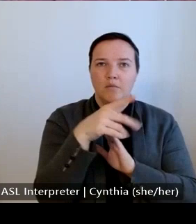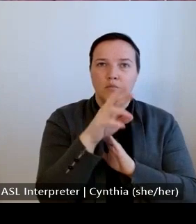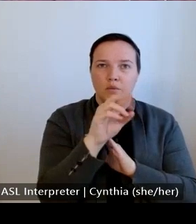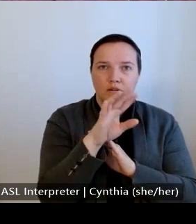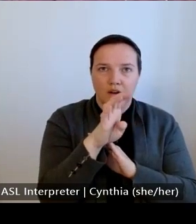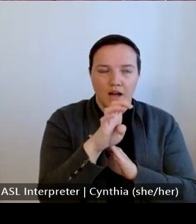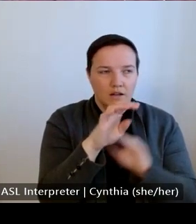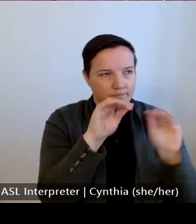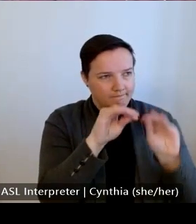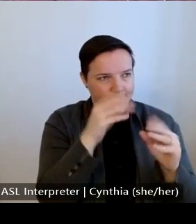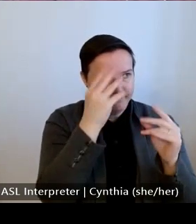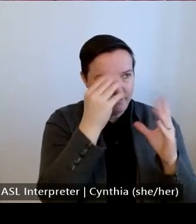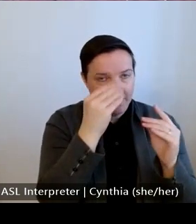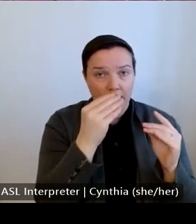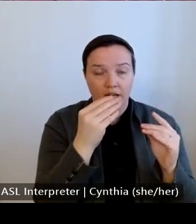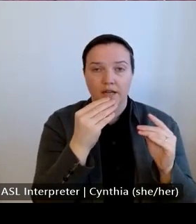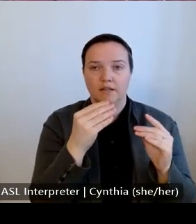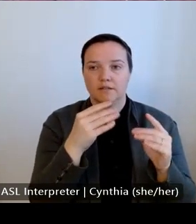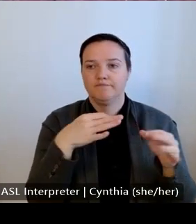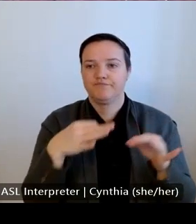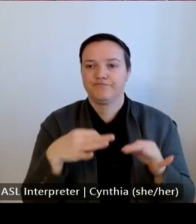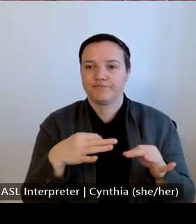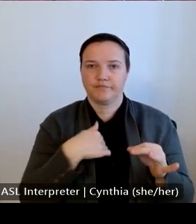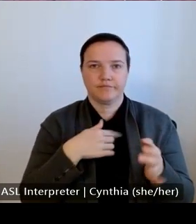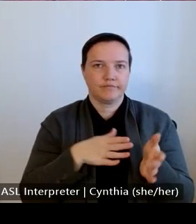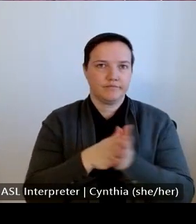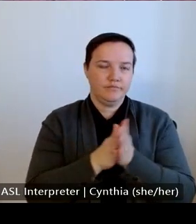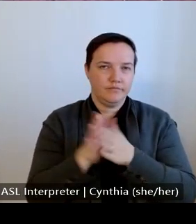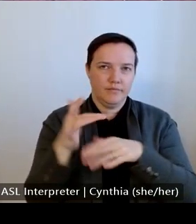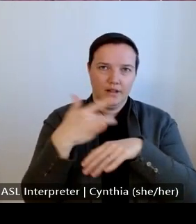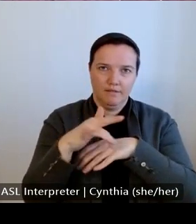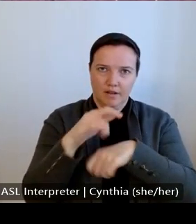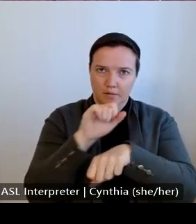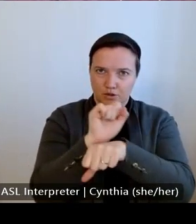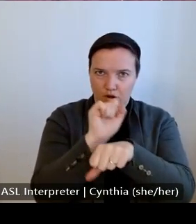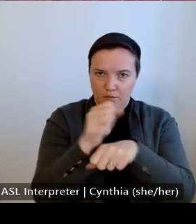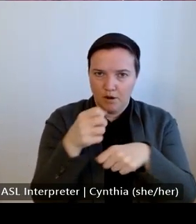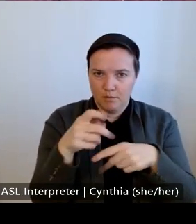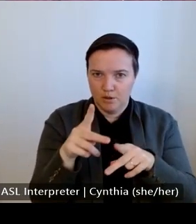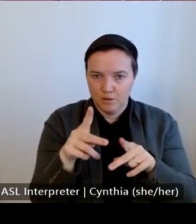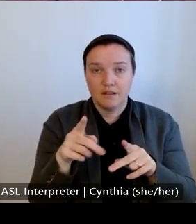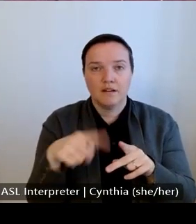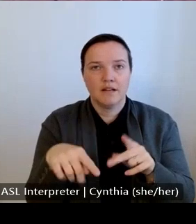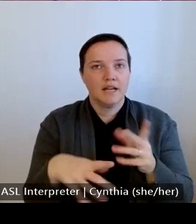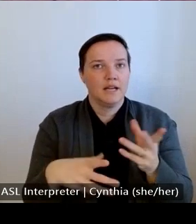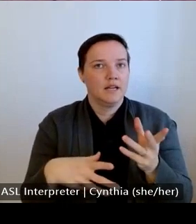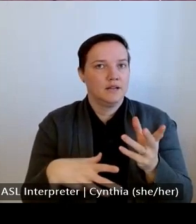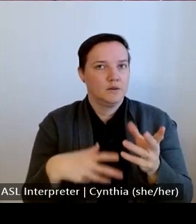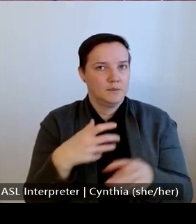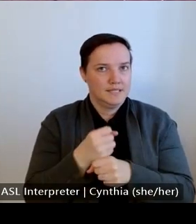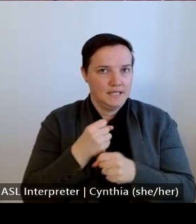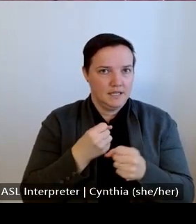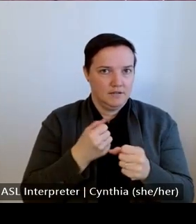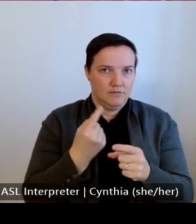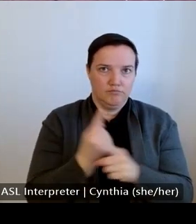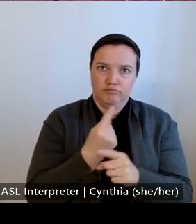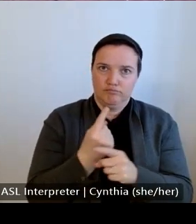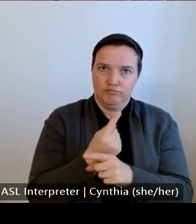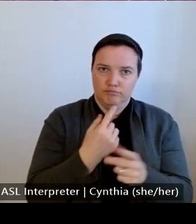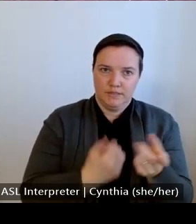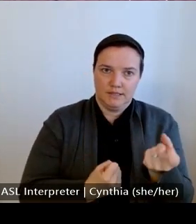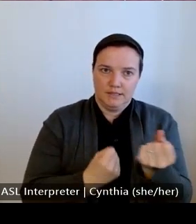interest in available job opportunities, and they can receive tailored support to ensure successful